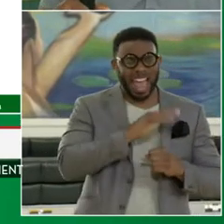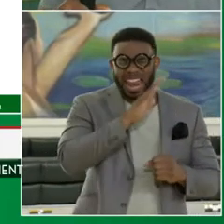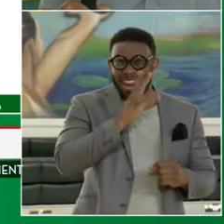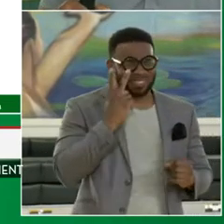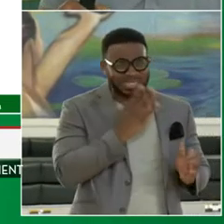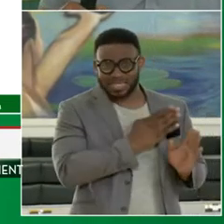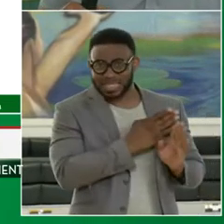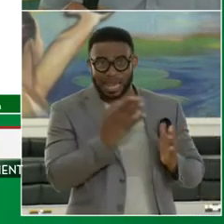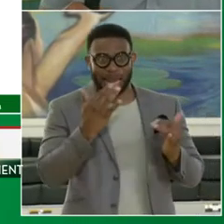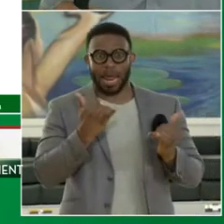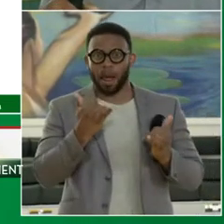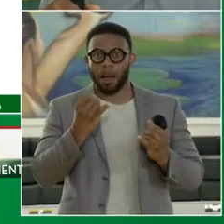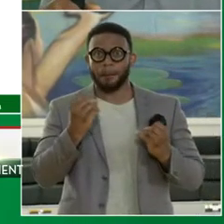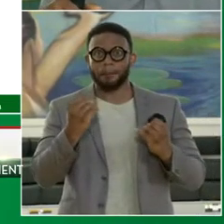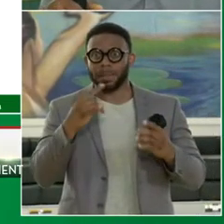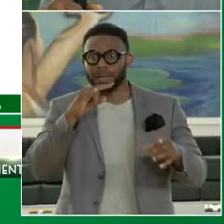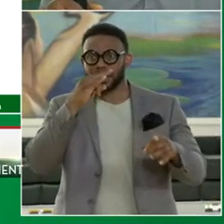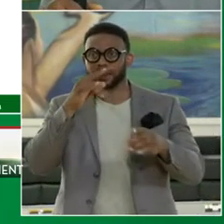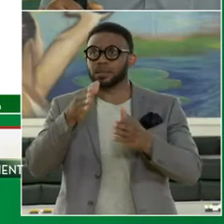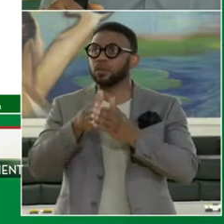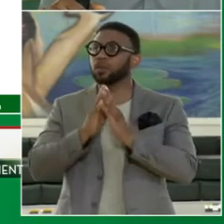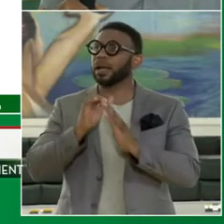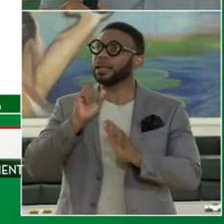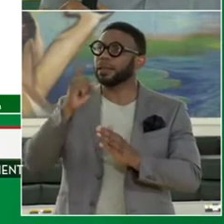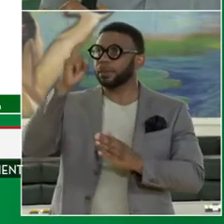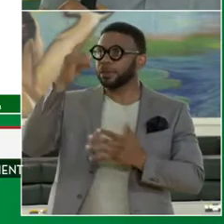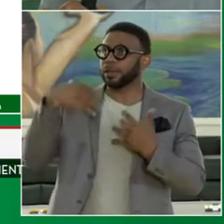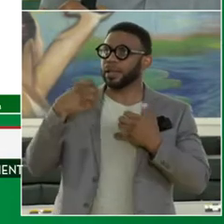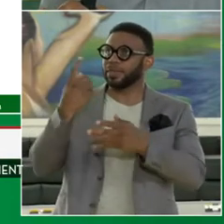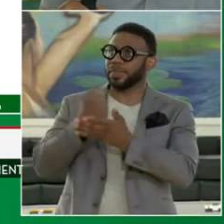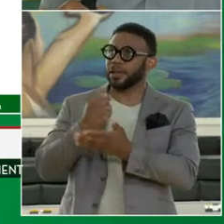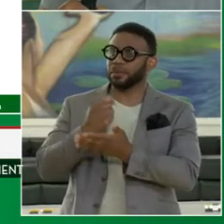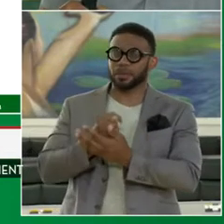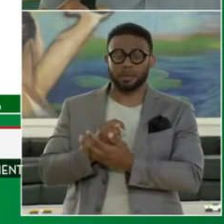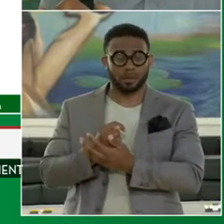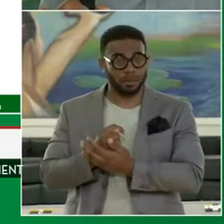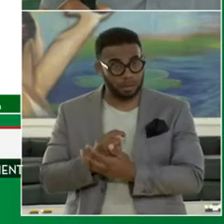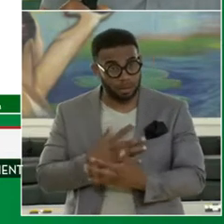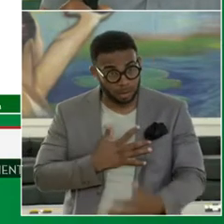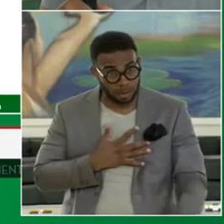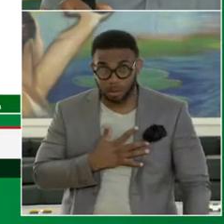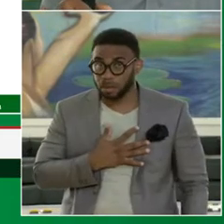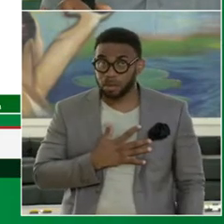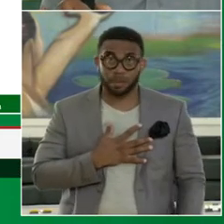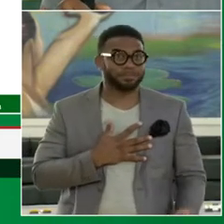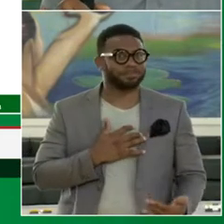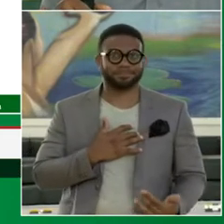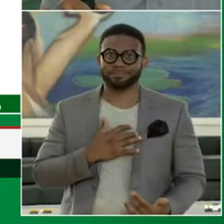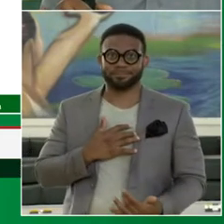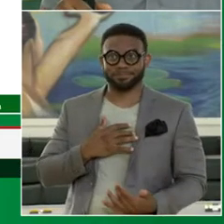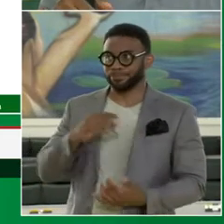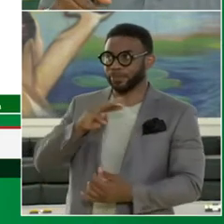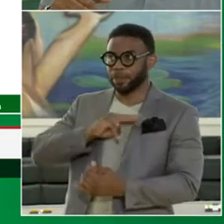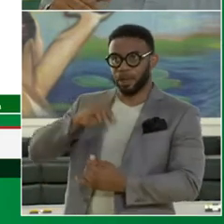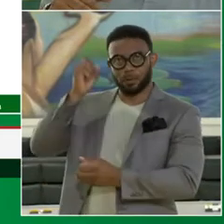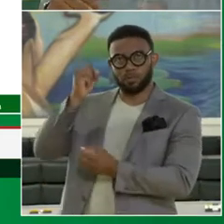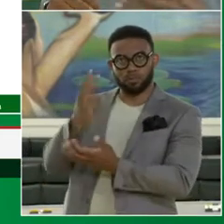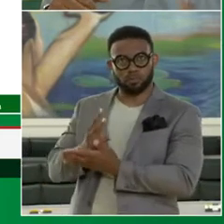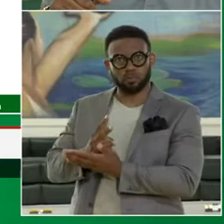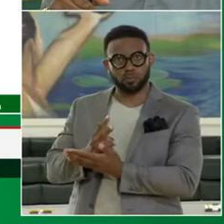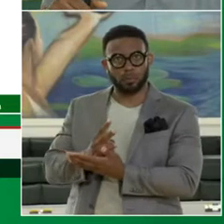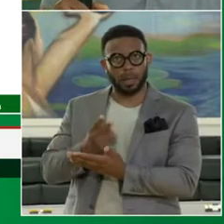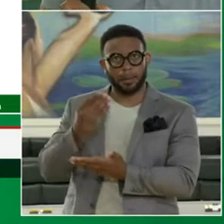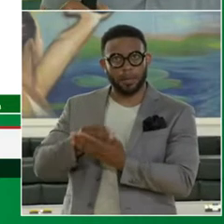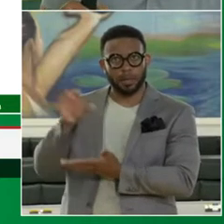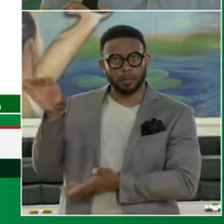of working with this population, I've never experienced that. And so that's another level of support that we'll be able to provide and